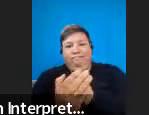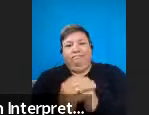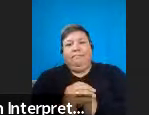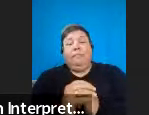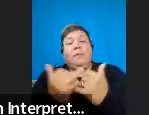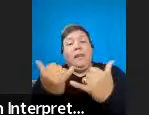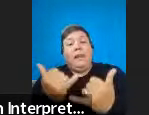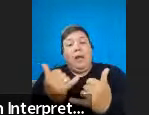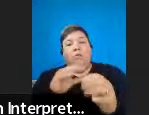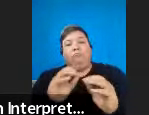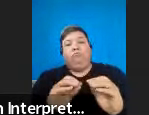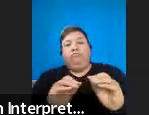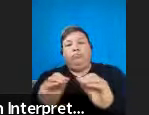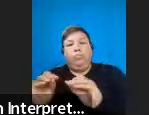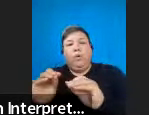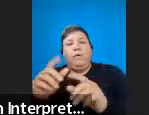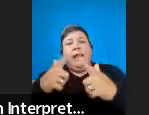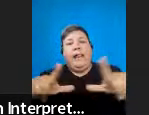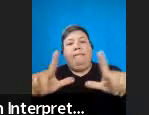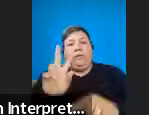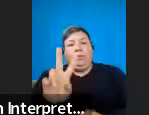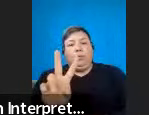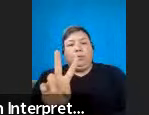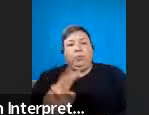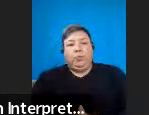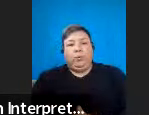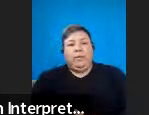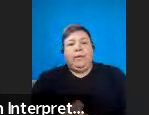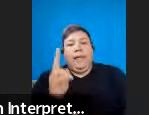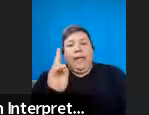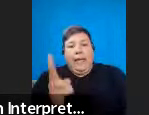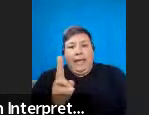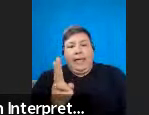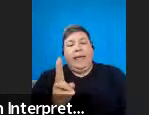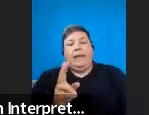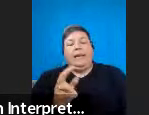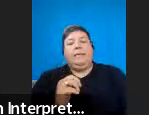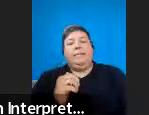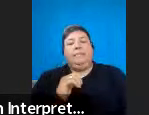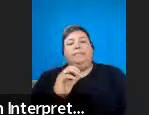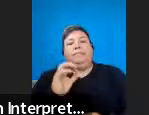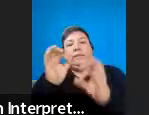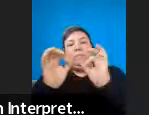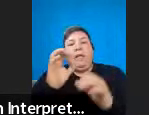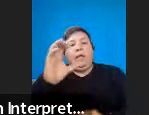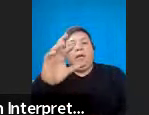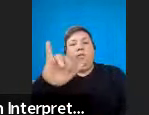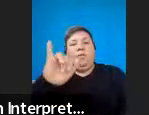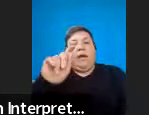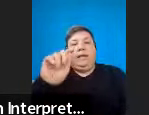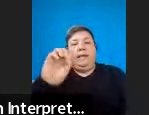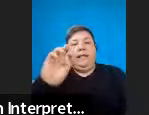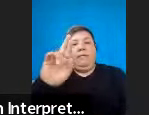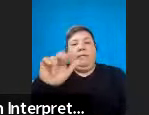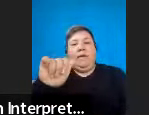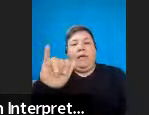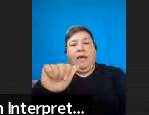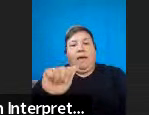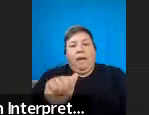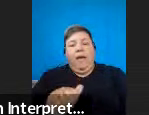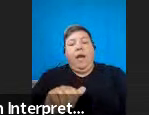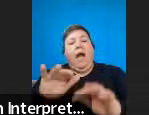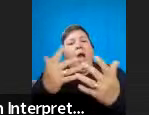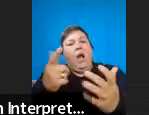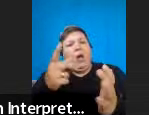we're moving to level 2. And again, I'm going to take you through the criteria in terms of what is the criteria, how do you meet